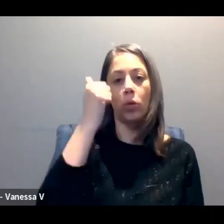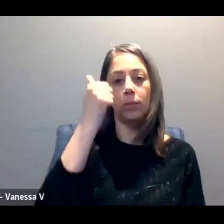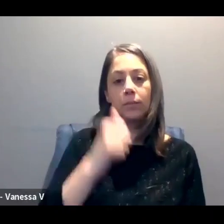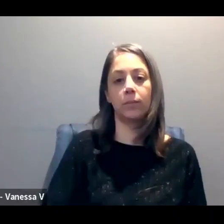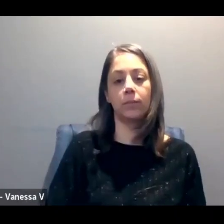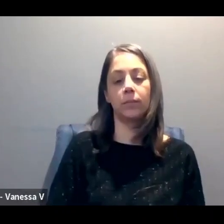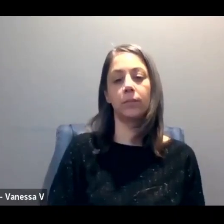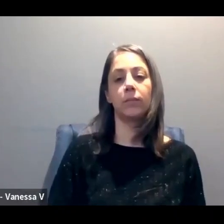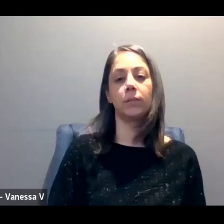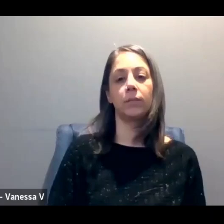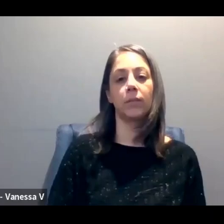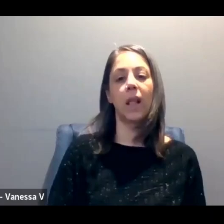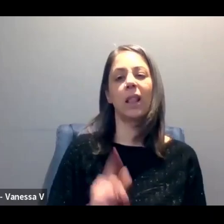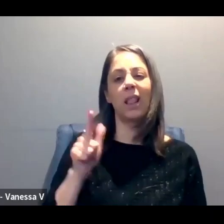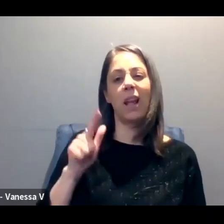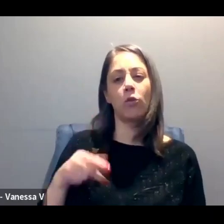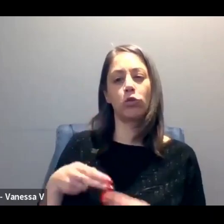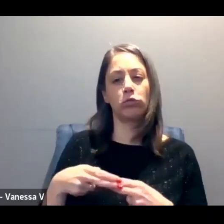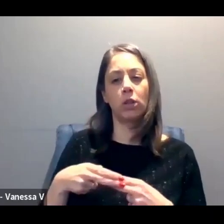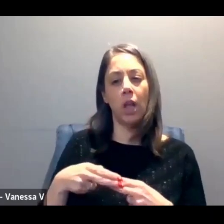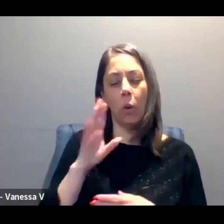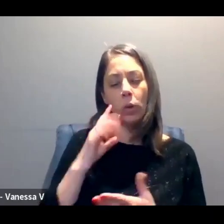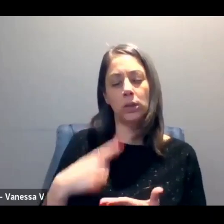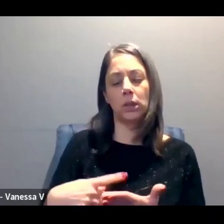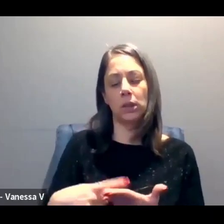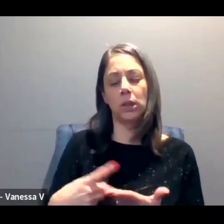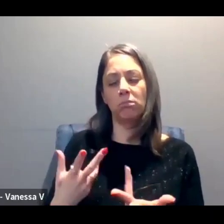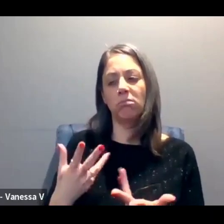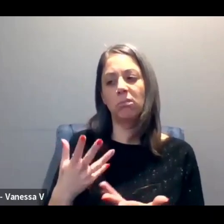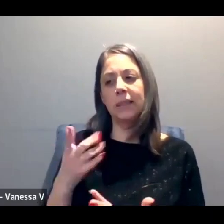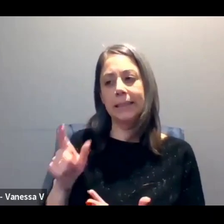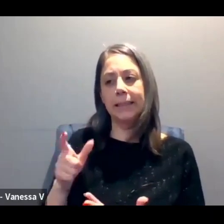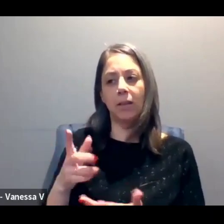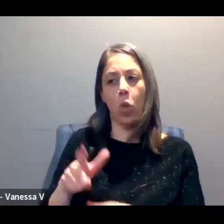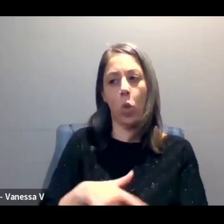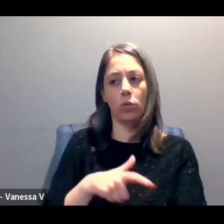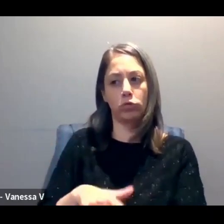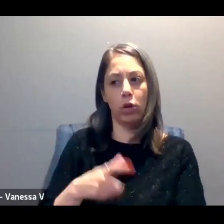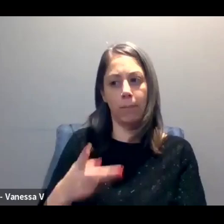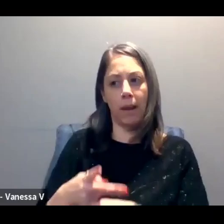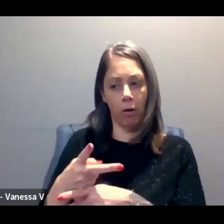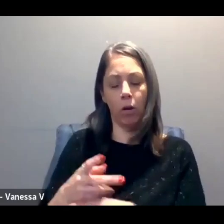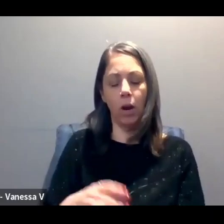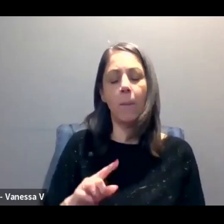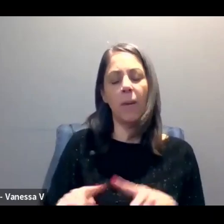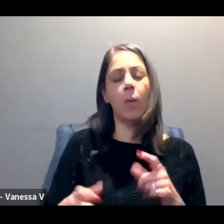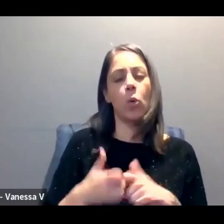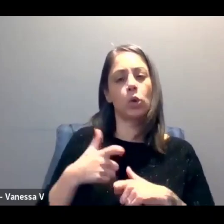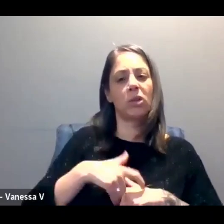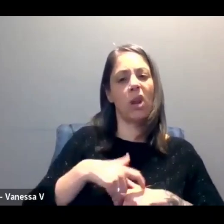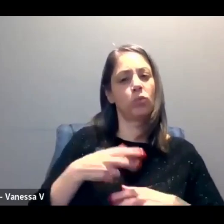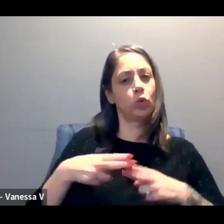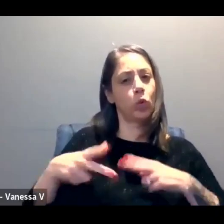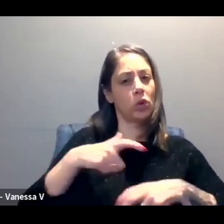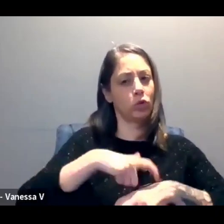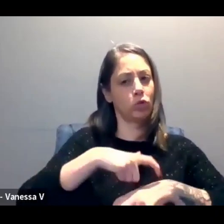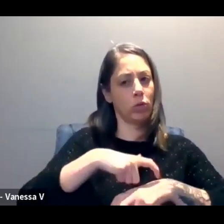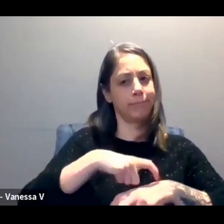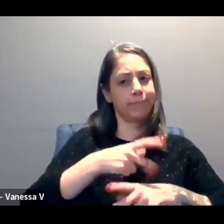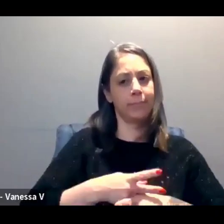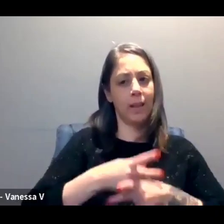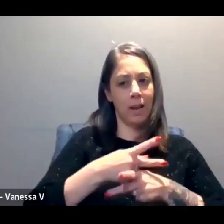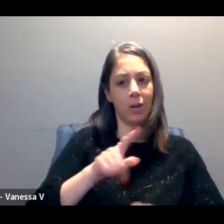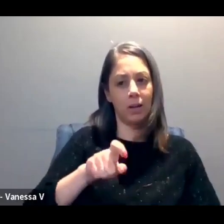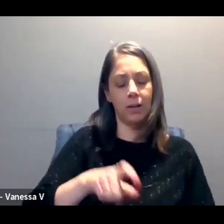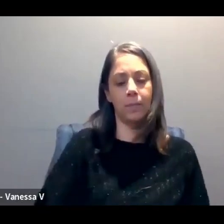way down the road here, we are going to talk about most people needing some sort of long-term care, but mostly it's short-term. So it,